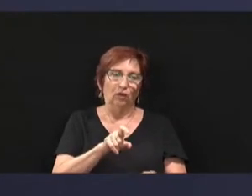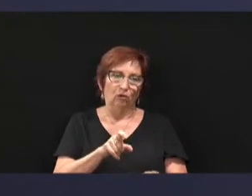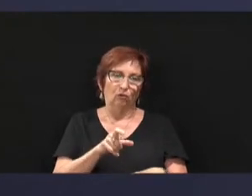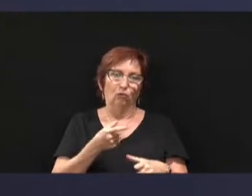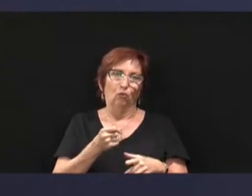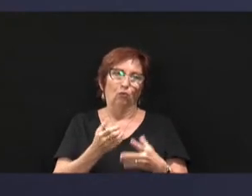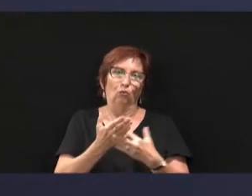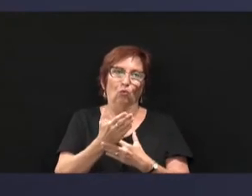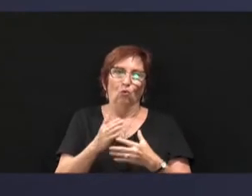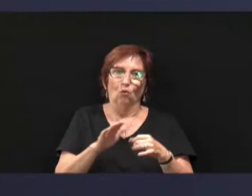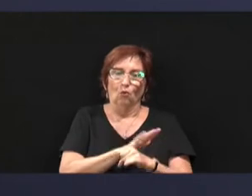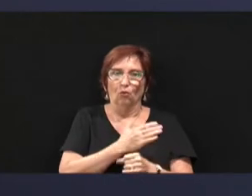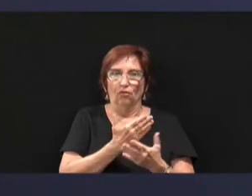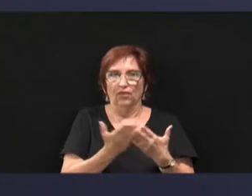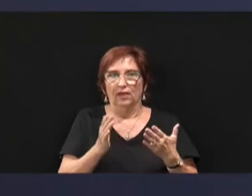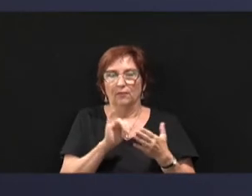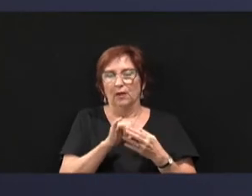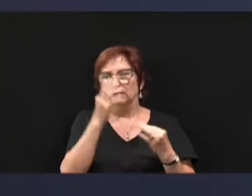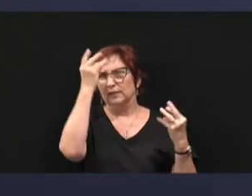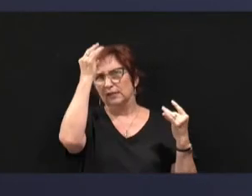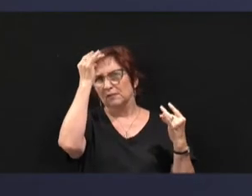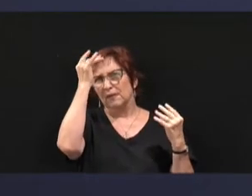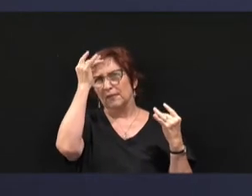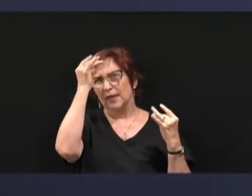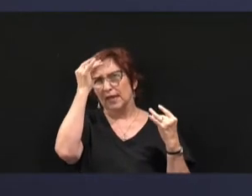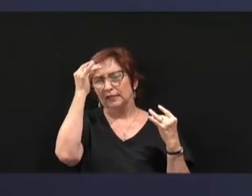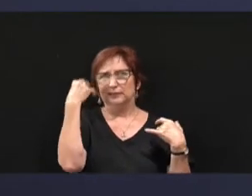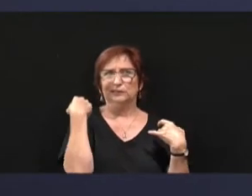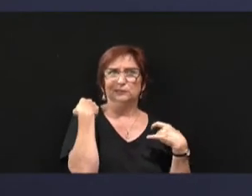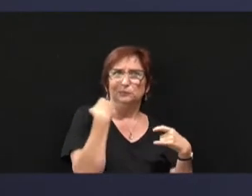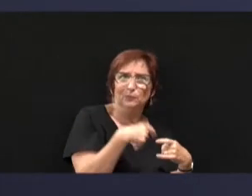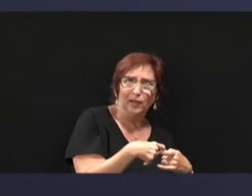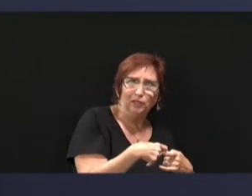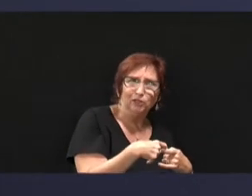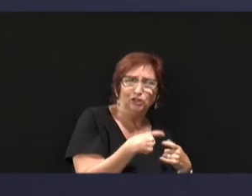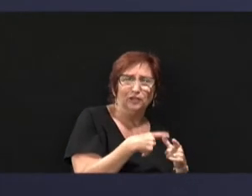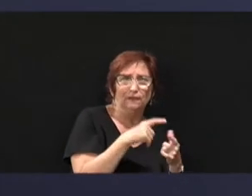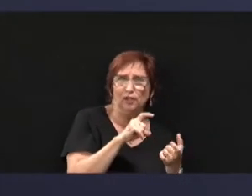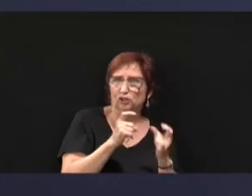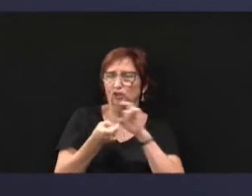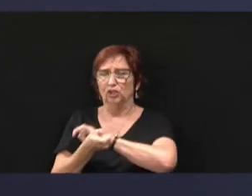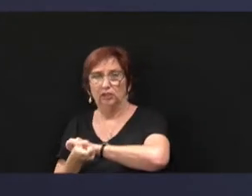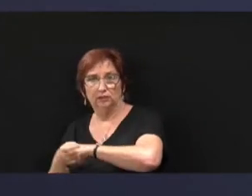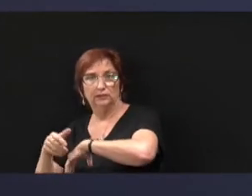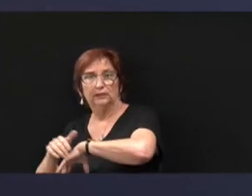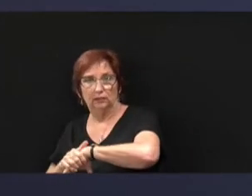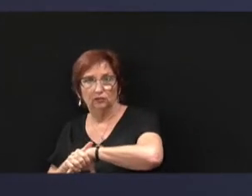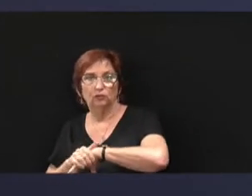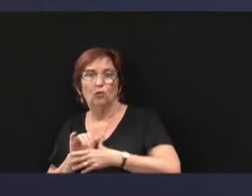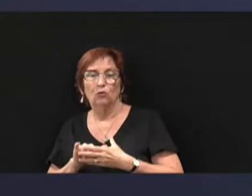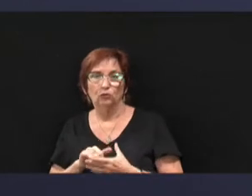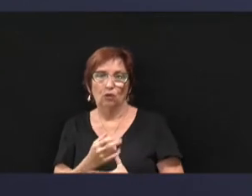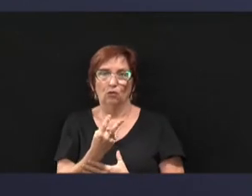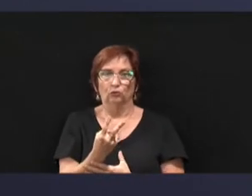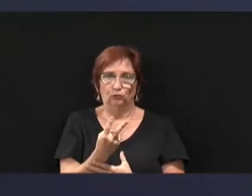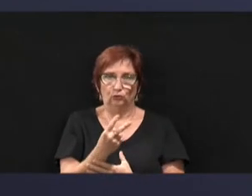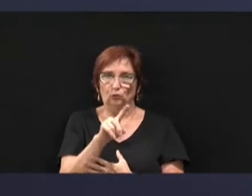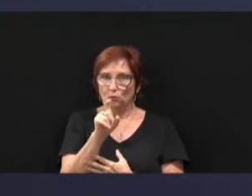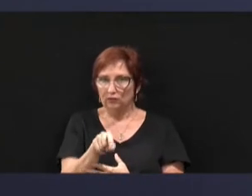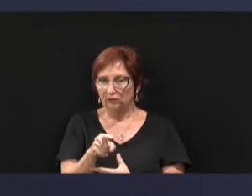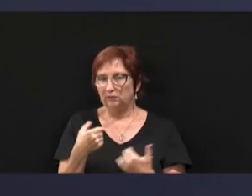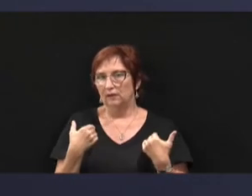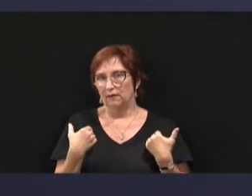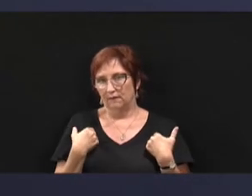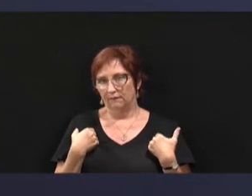of thinking about it in Spanish and then make it into English. So those are the two questions I